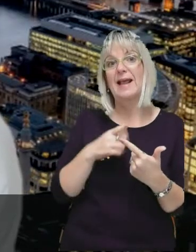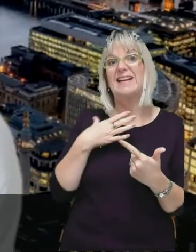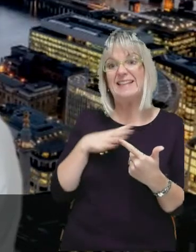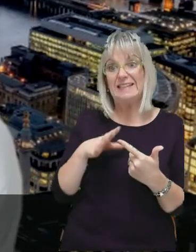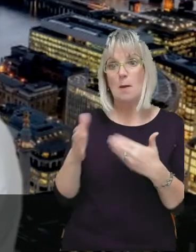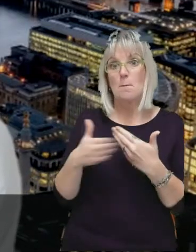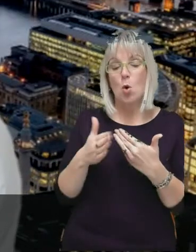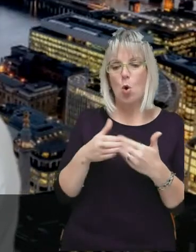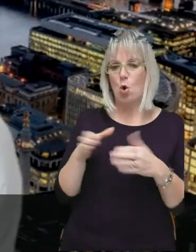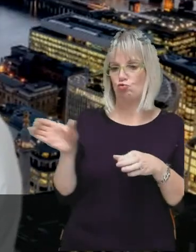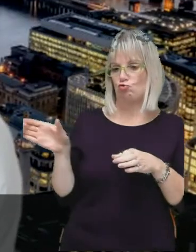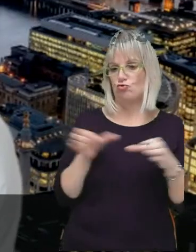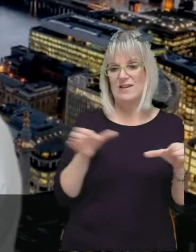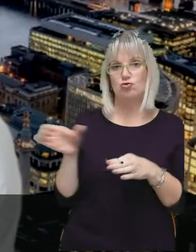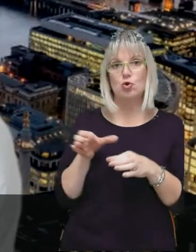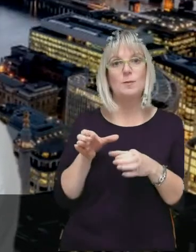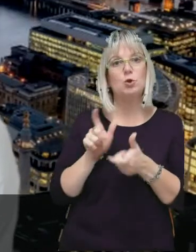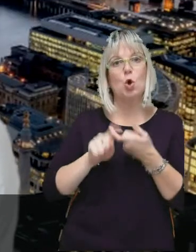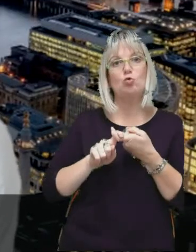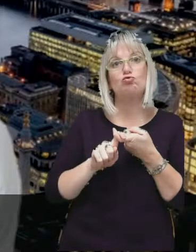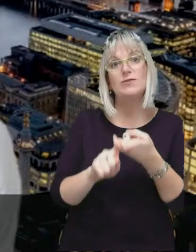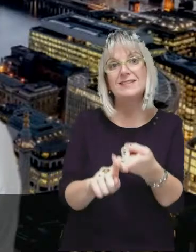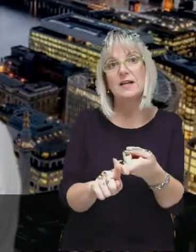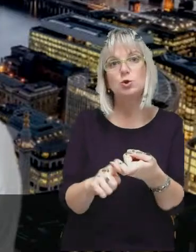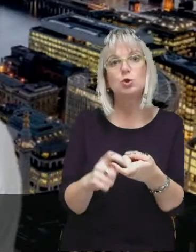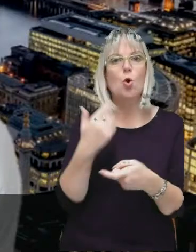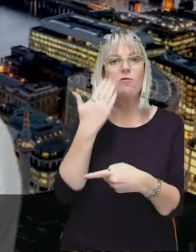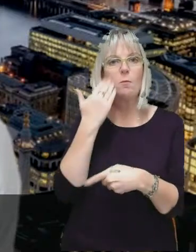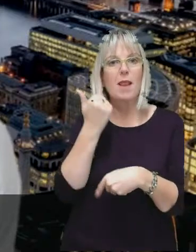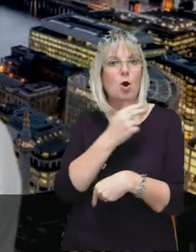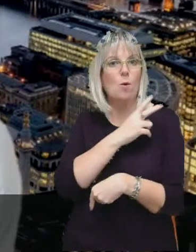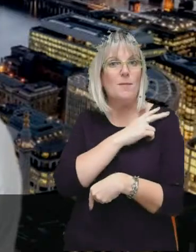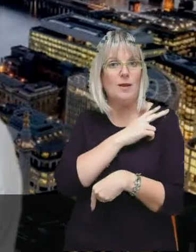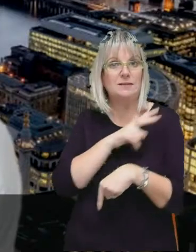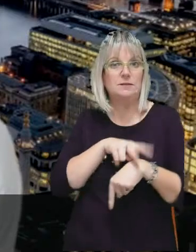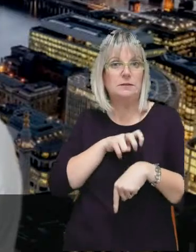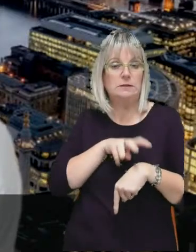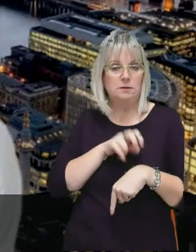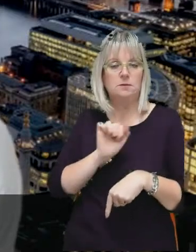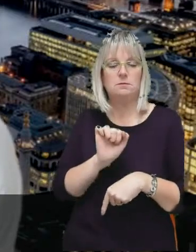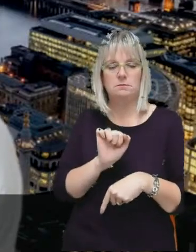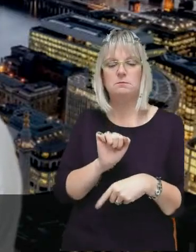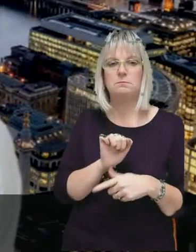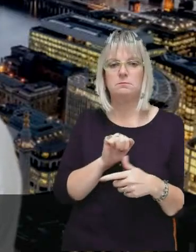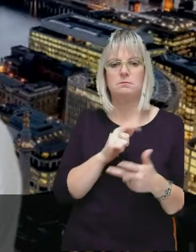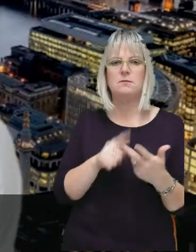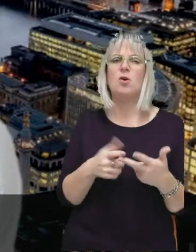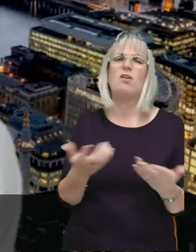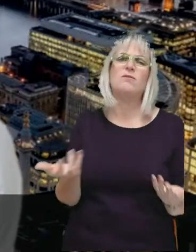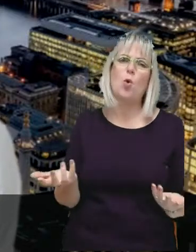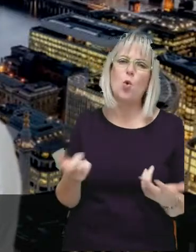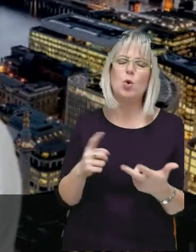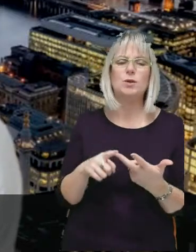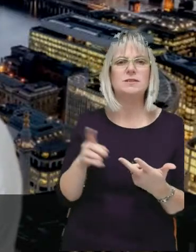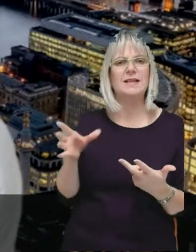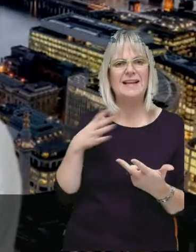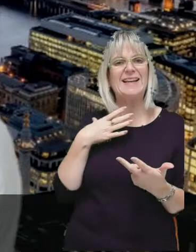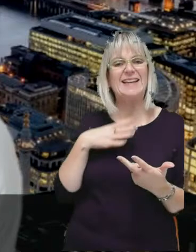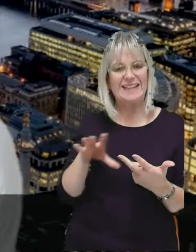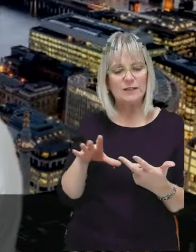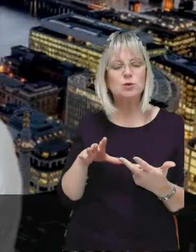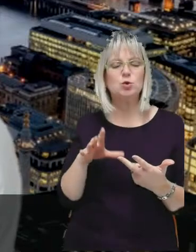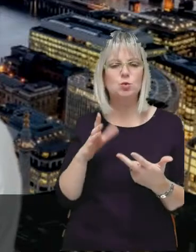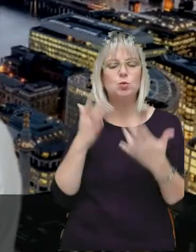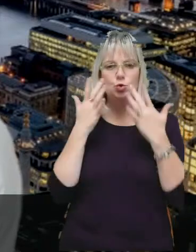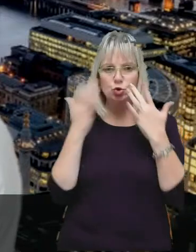Black officers in order to bridge the gap between the police. And of course, he's got to send the message that he's on the police's side by providing